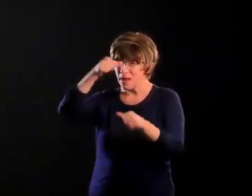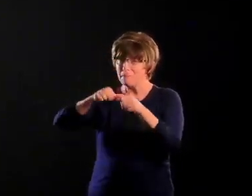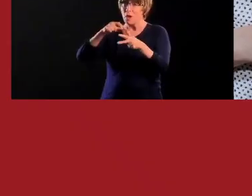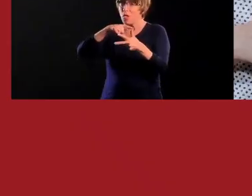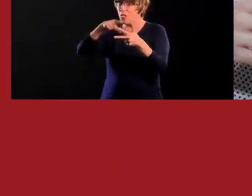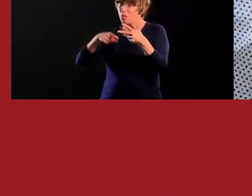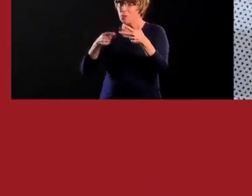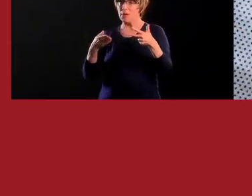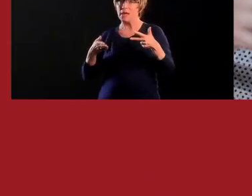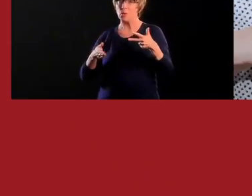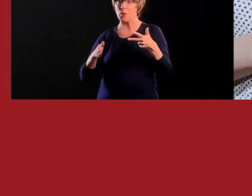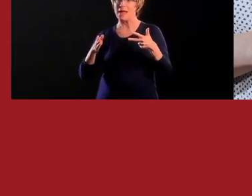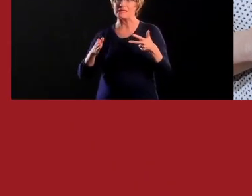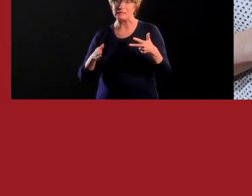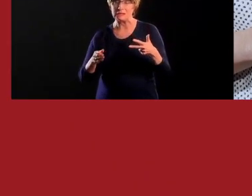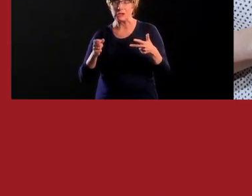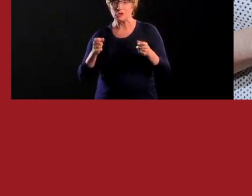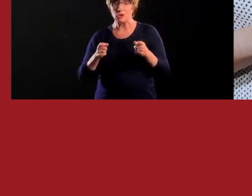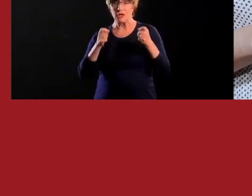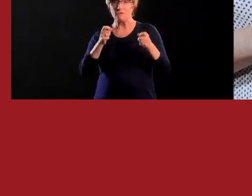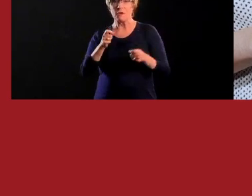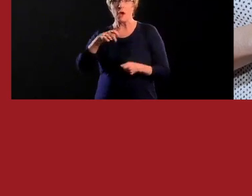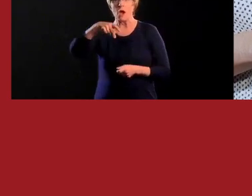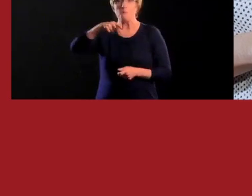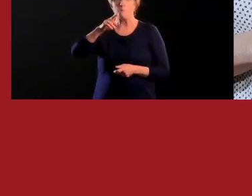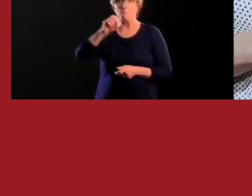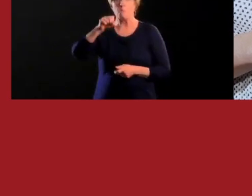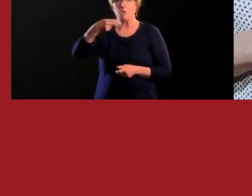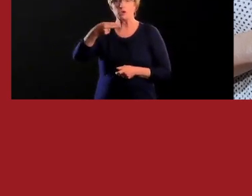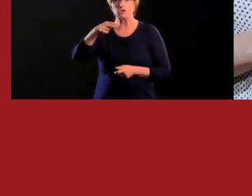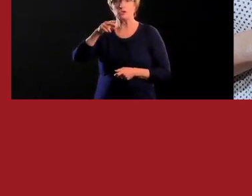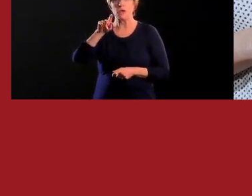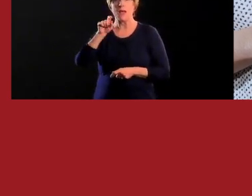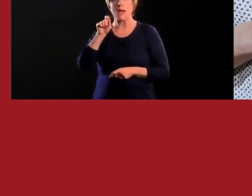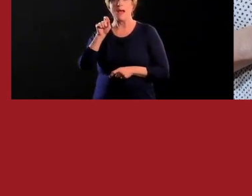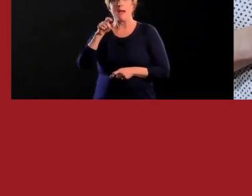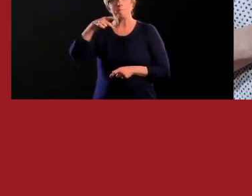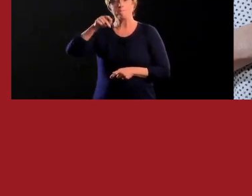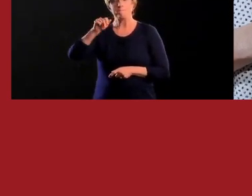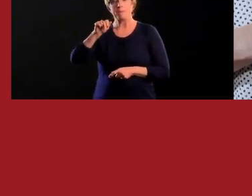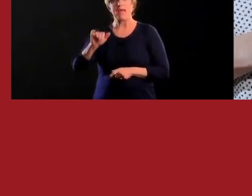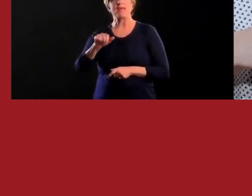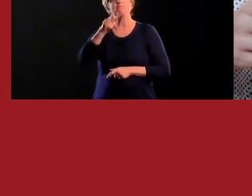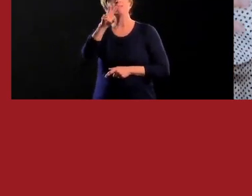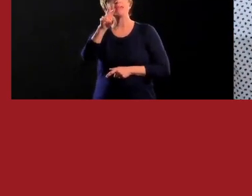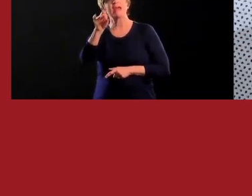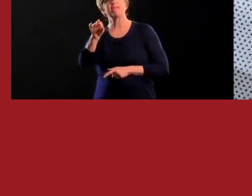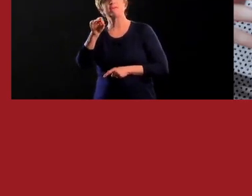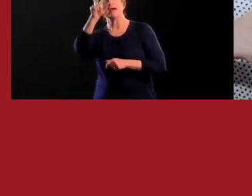give. You can use PushPay by texting VF Assembly to the number